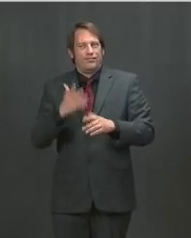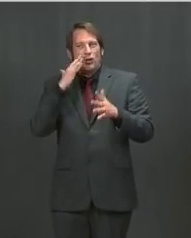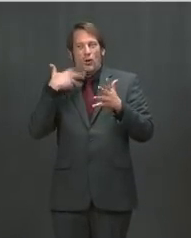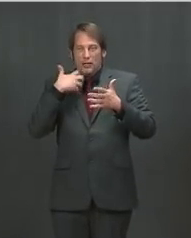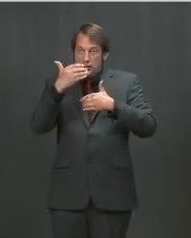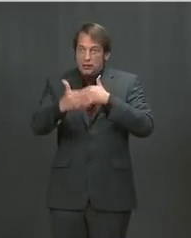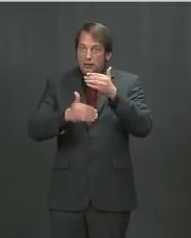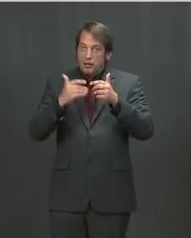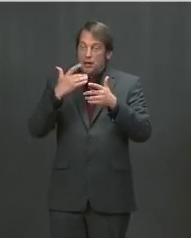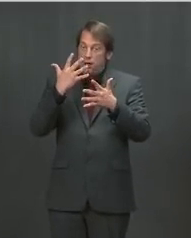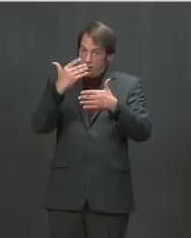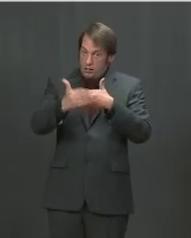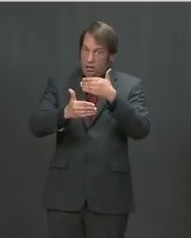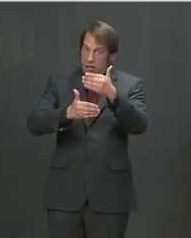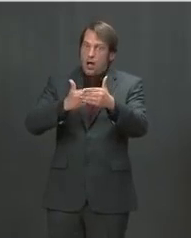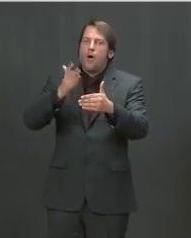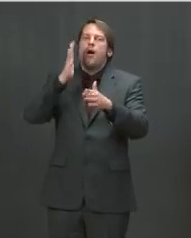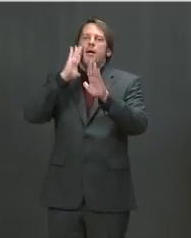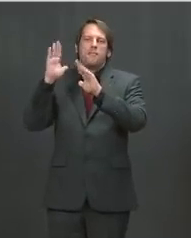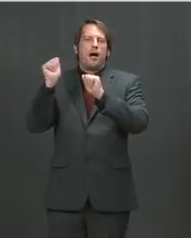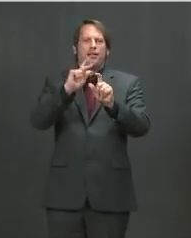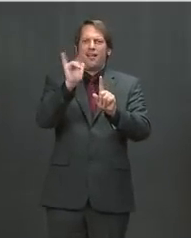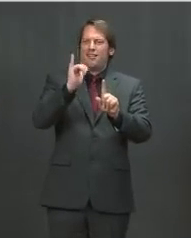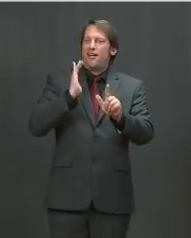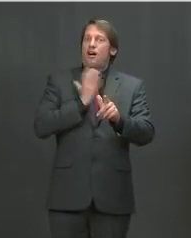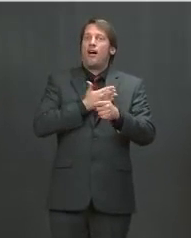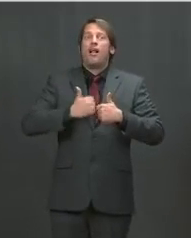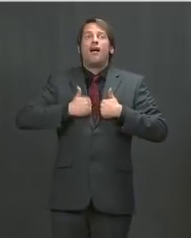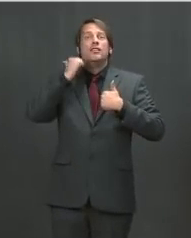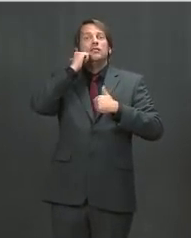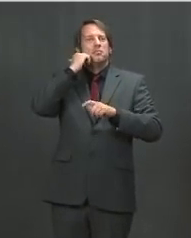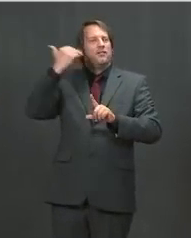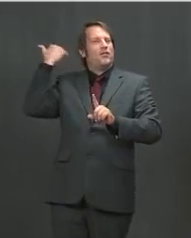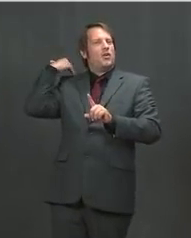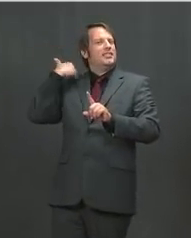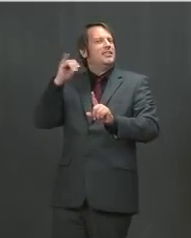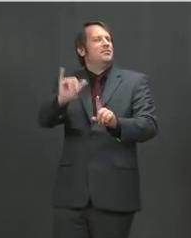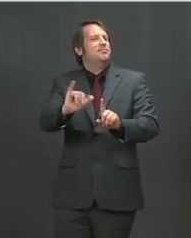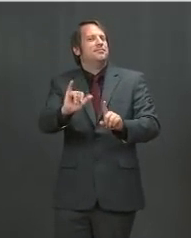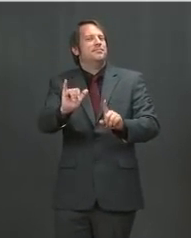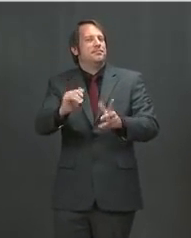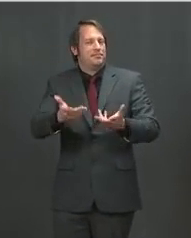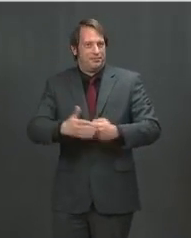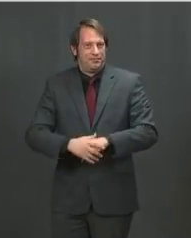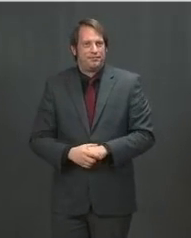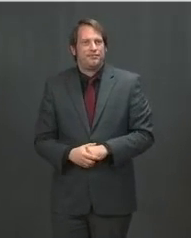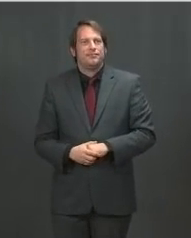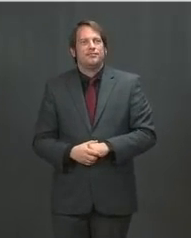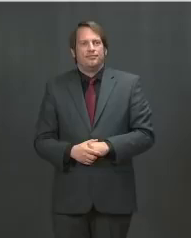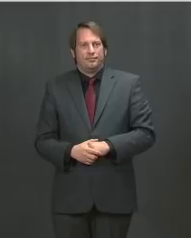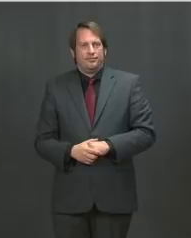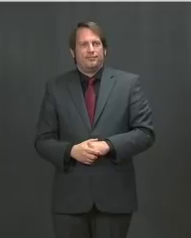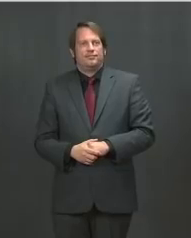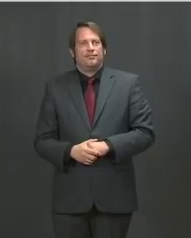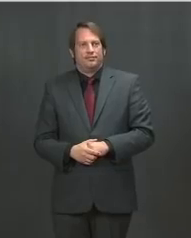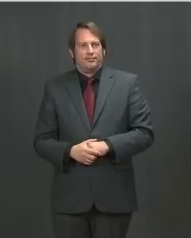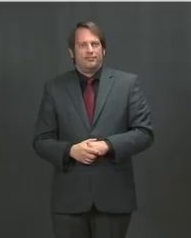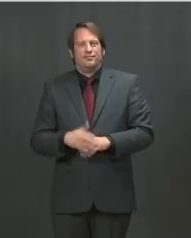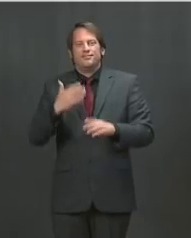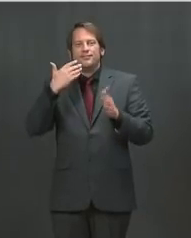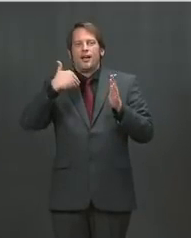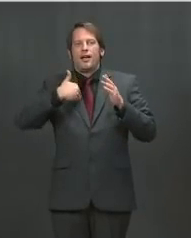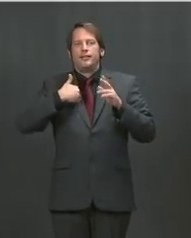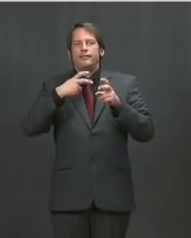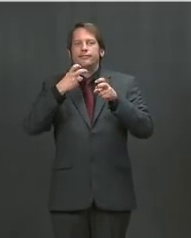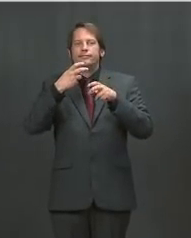began weeks ago with conversations around what I kind of refer to as the hugging guidance between grandparents and grandchildren